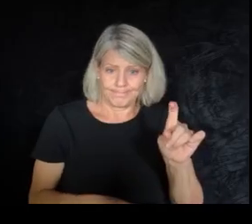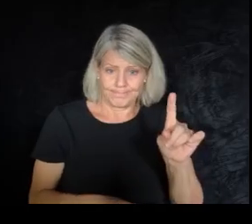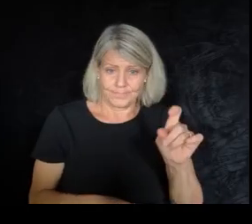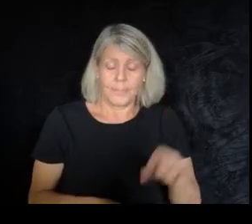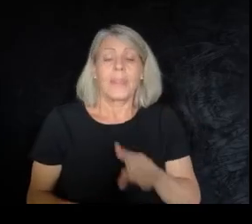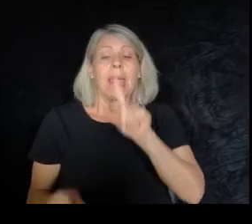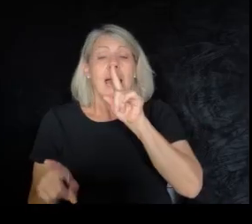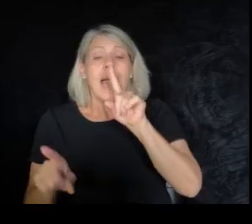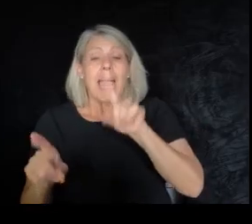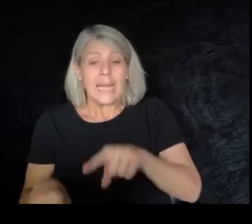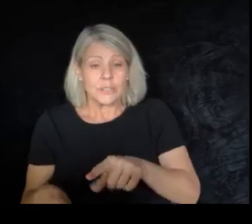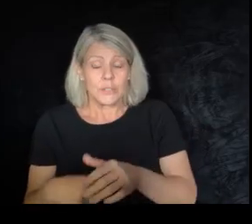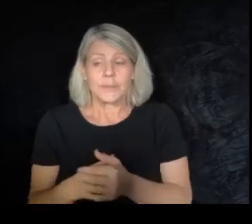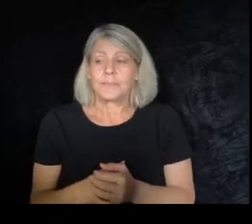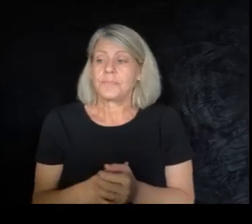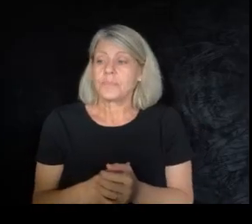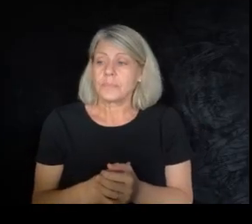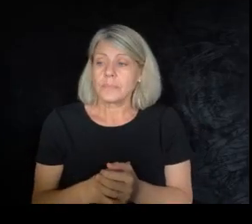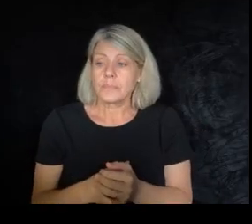Answer.